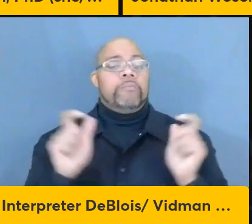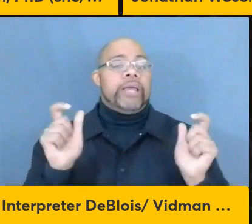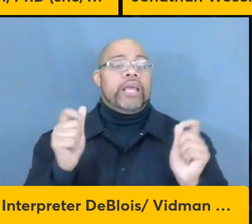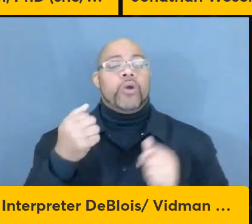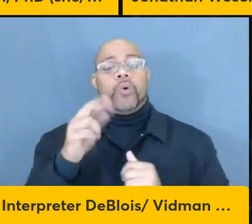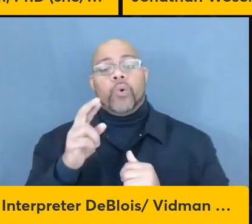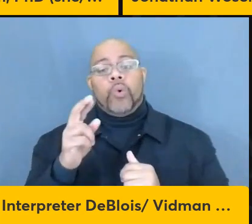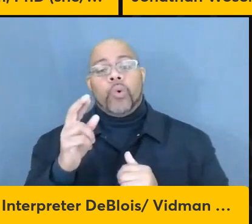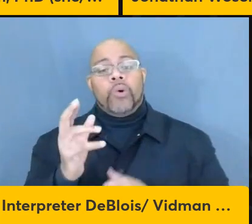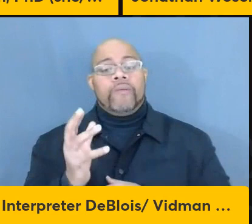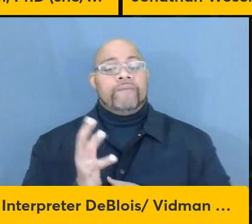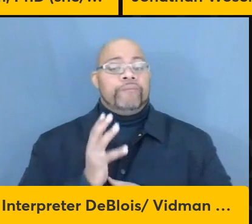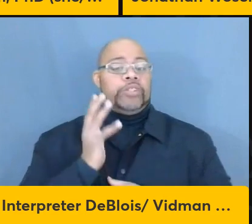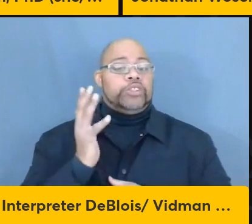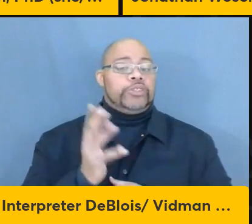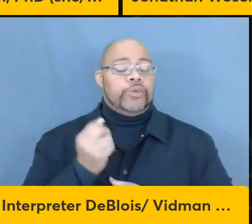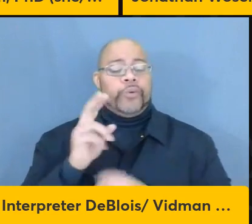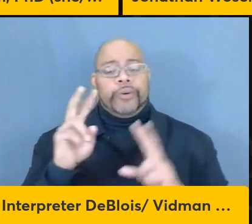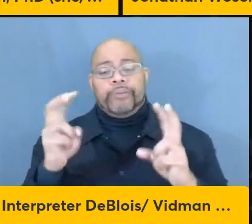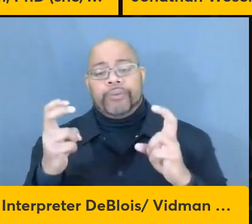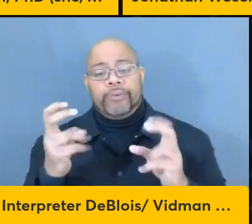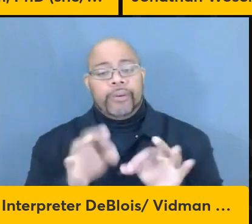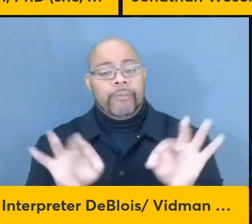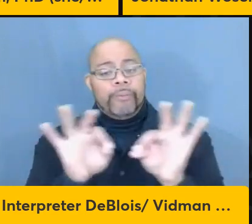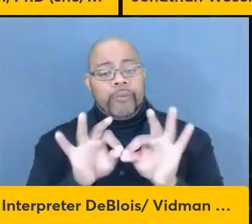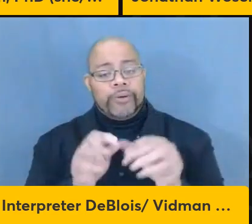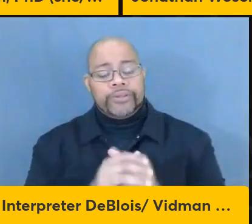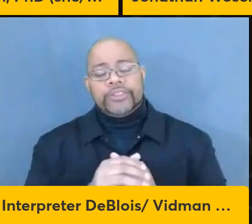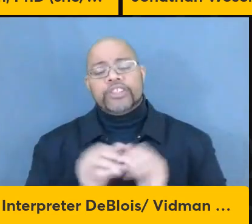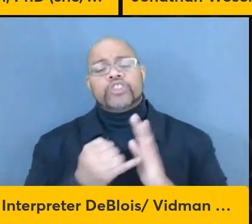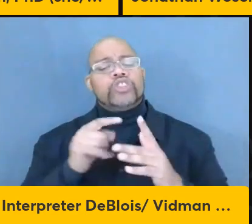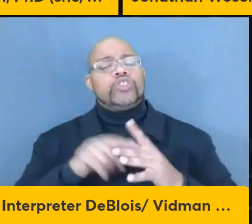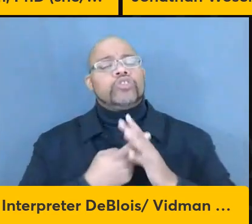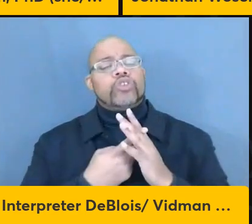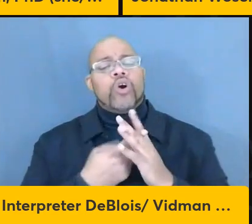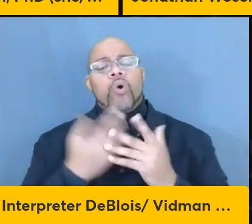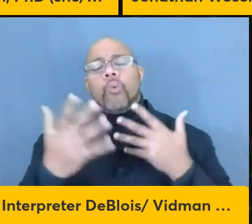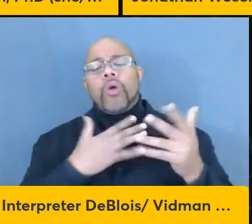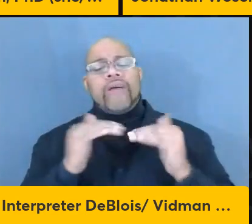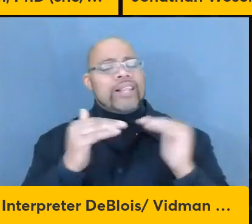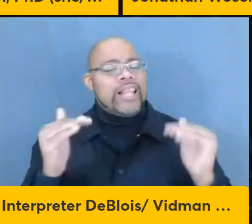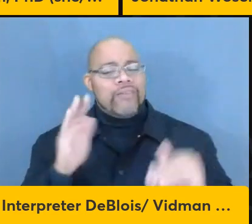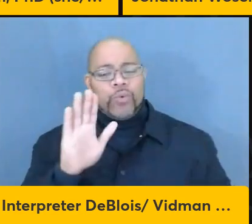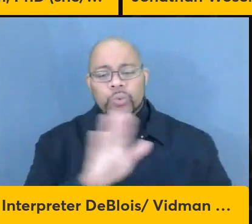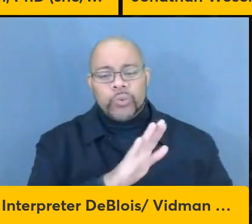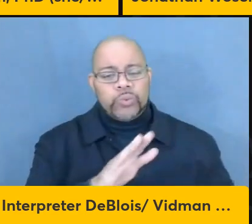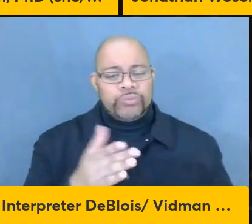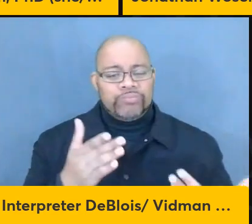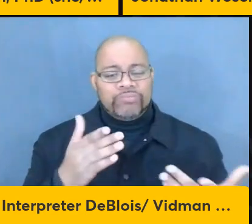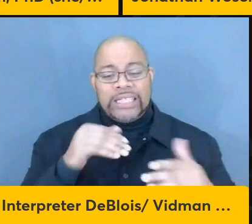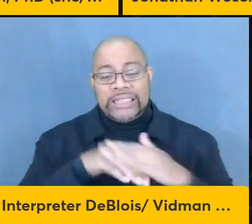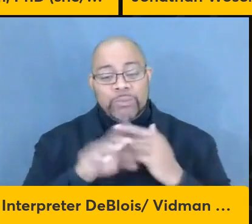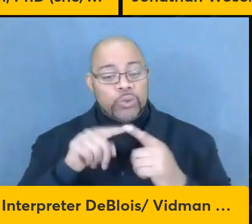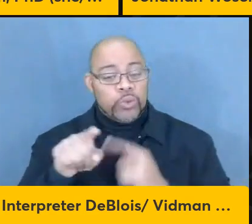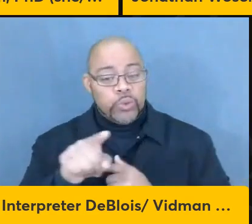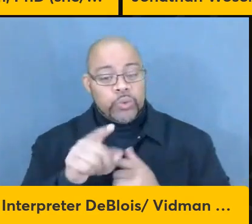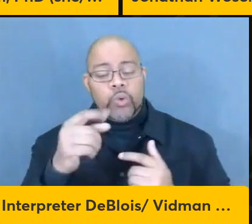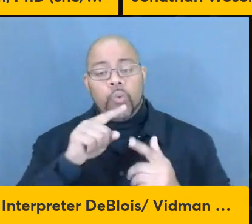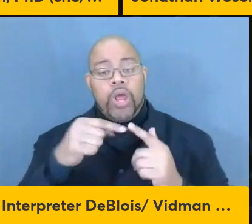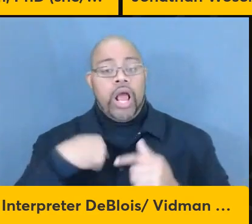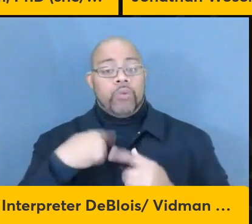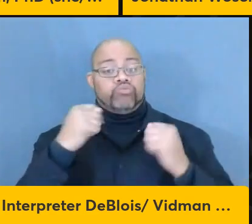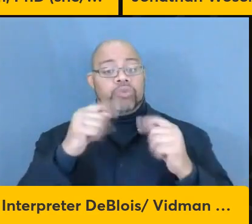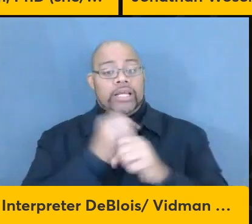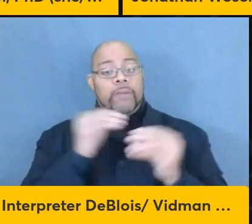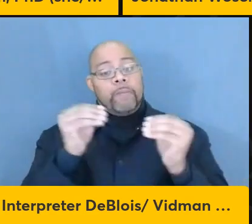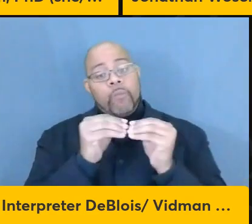or official or quote unquote important. Just start at whatever level is accessible to you. So when I was trying to get